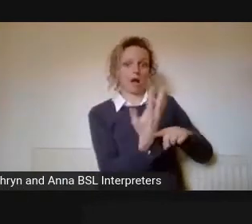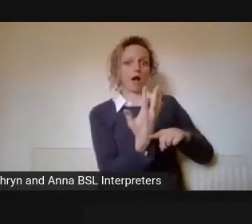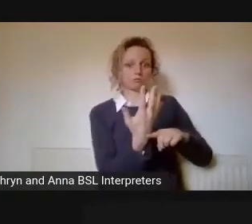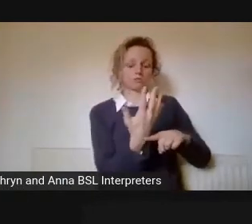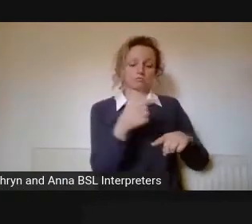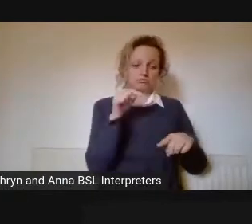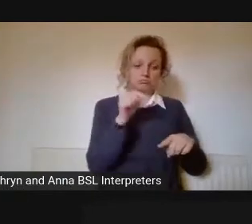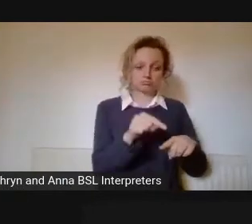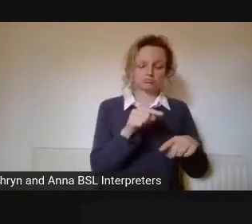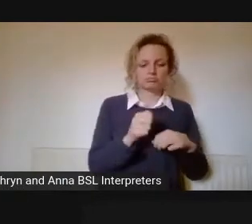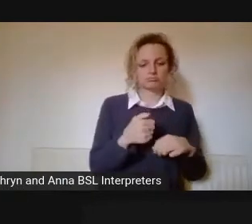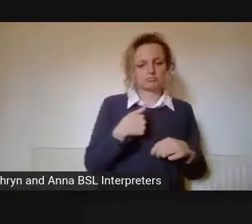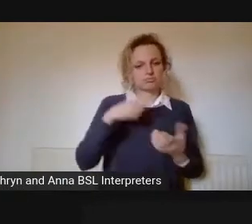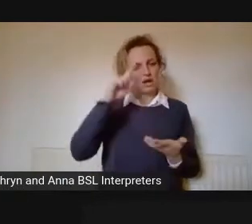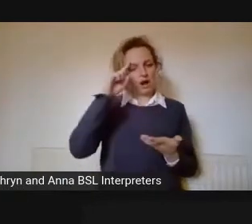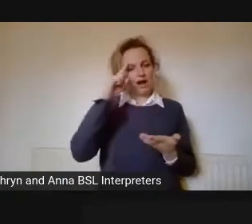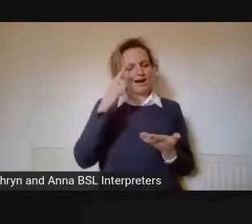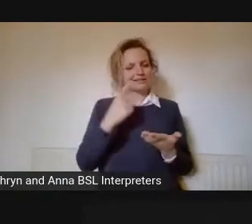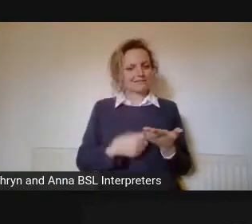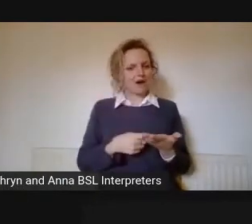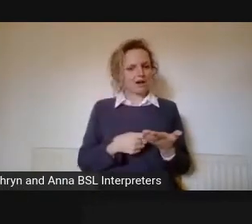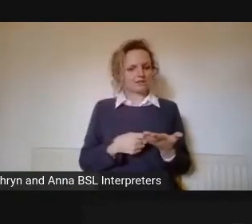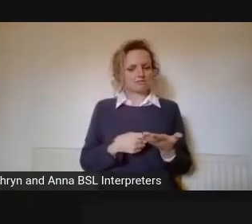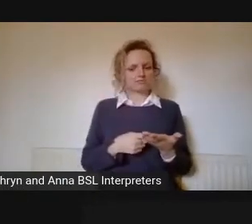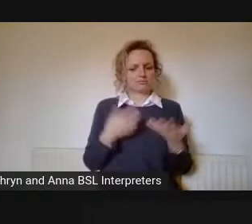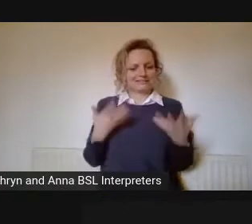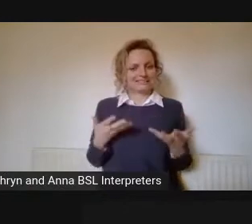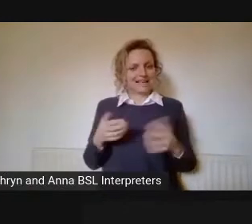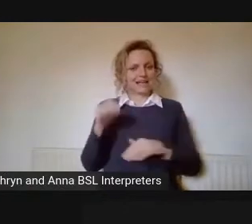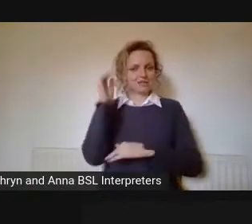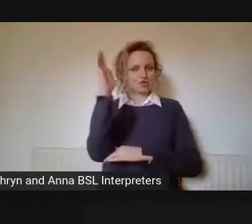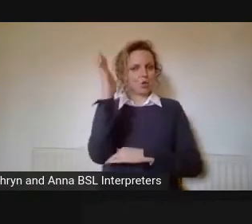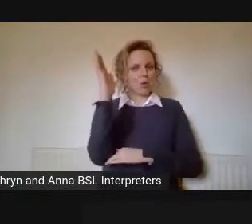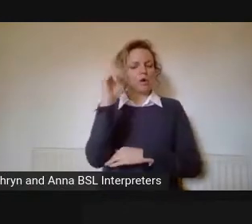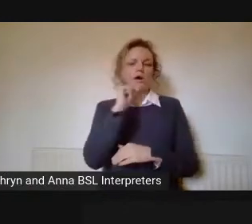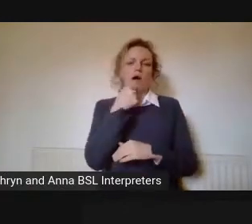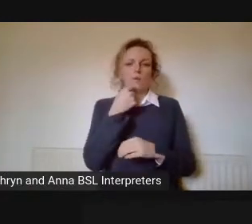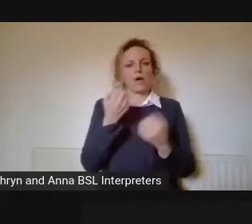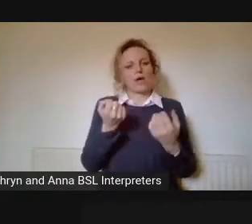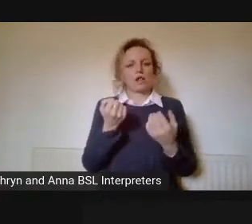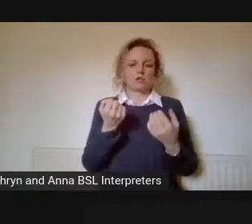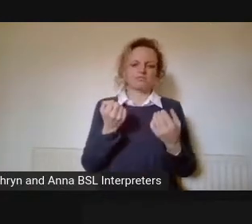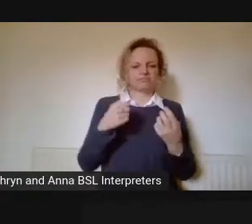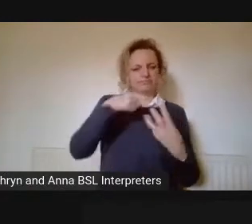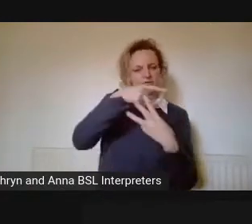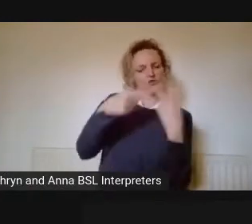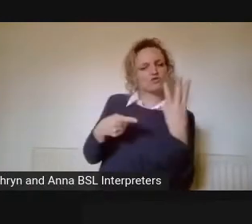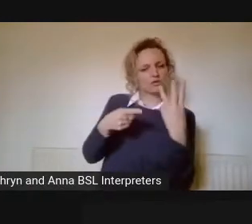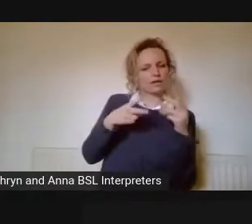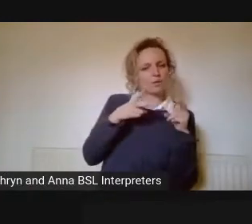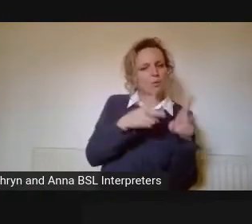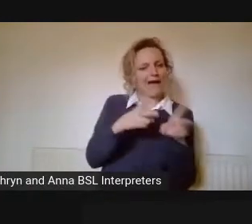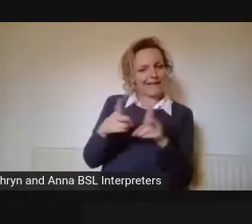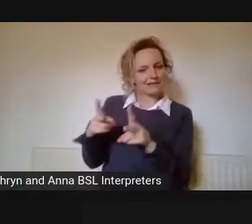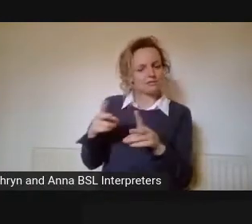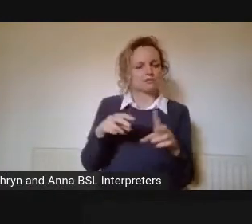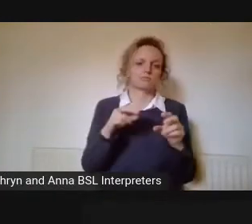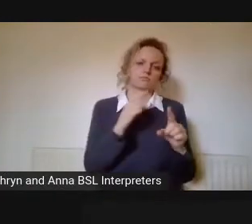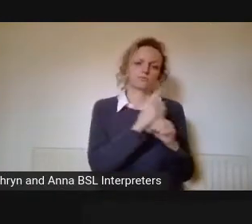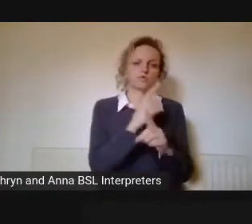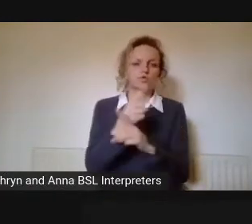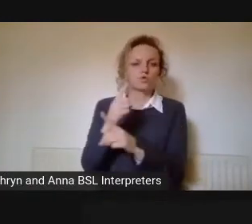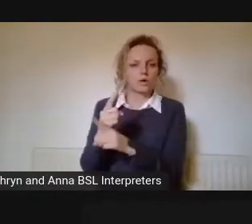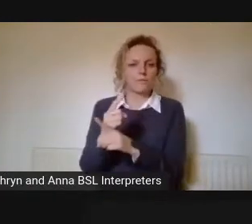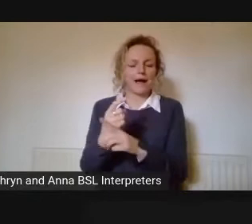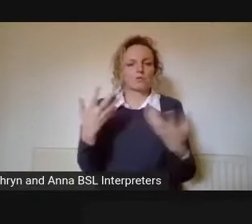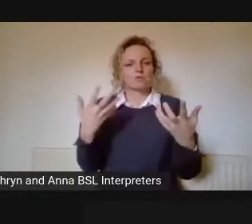I decided that for this talk I'll break it down in three different ways, how I approach the generation of